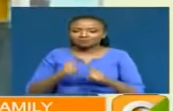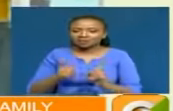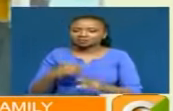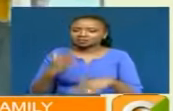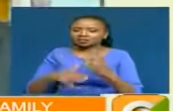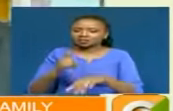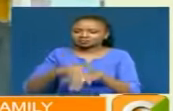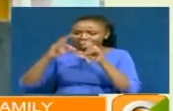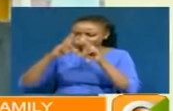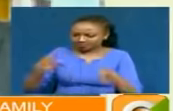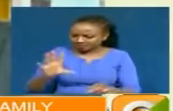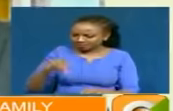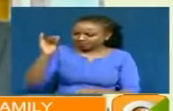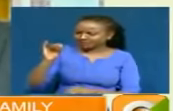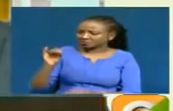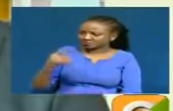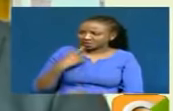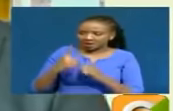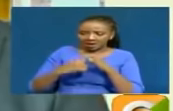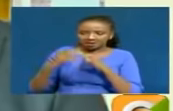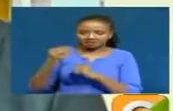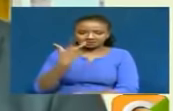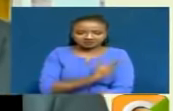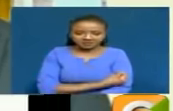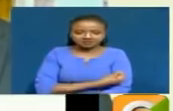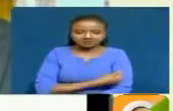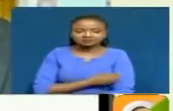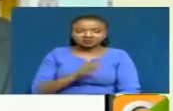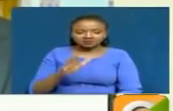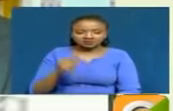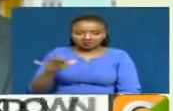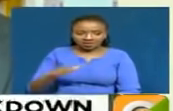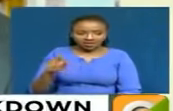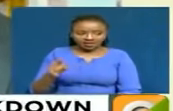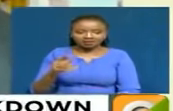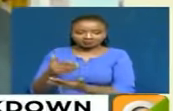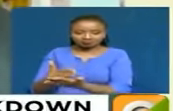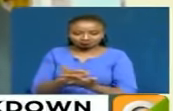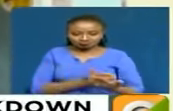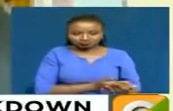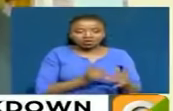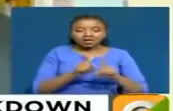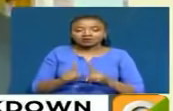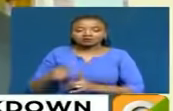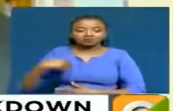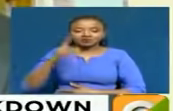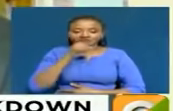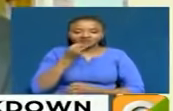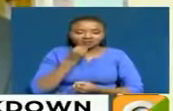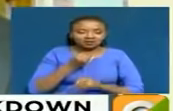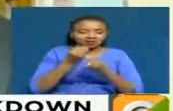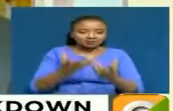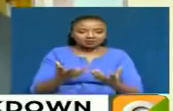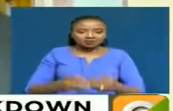audit, we found that 160 doses were taken from our location, subject to which we have since informed the relevant